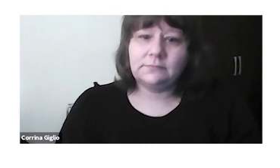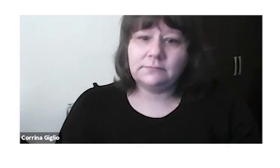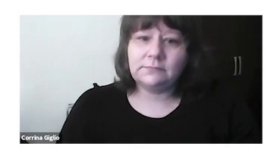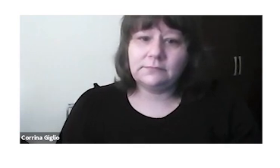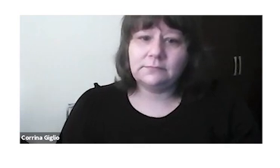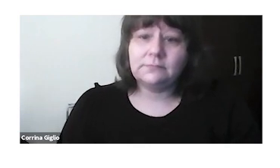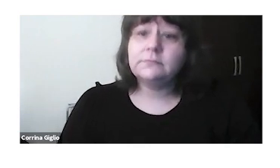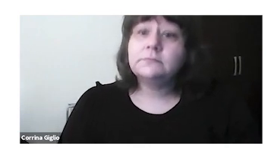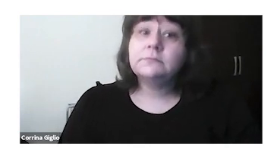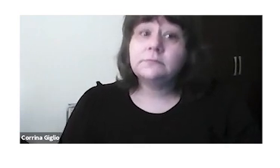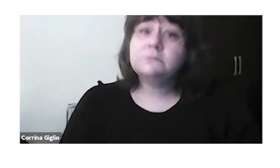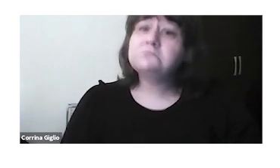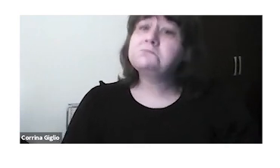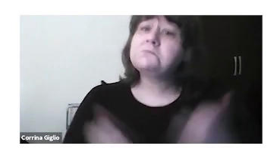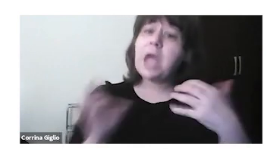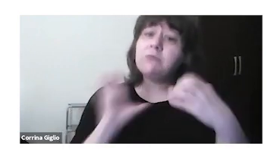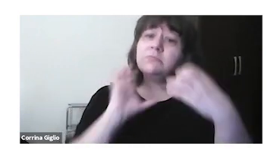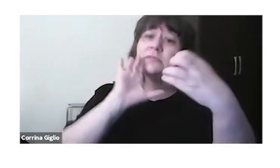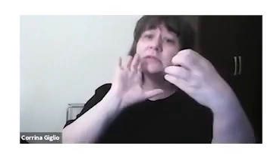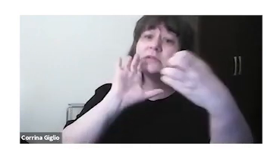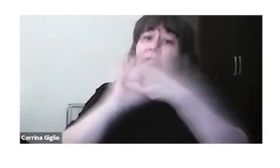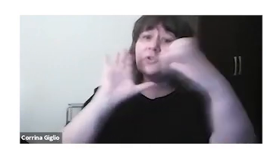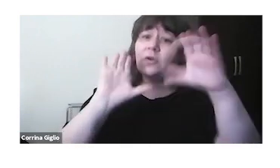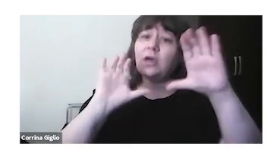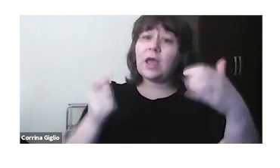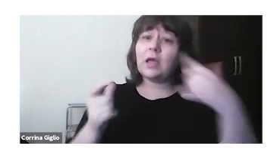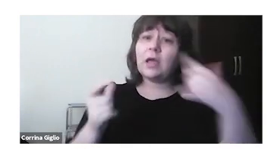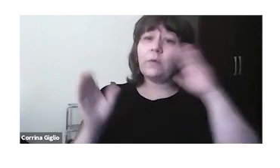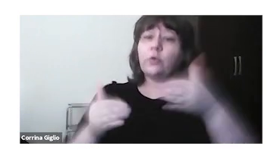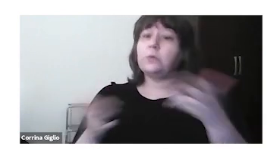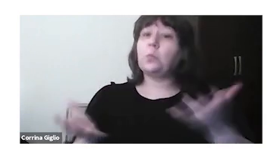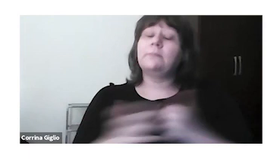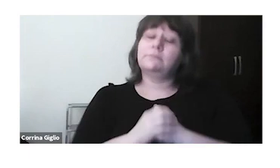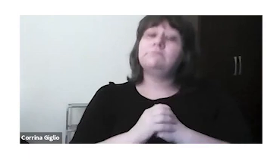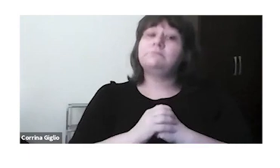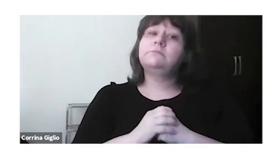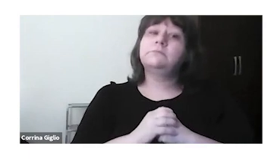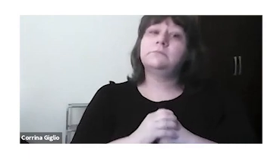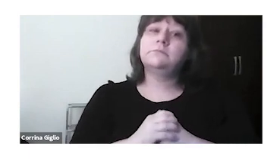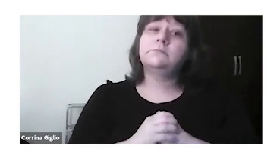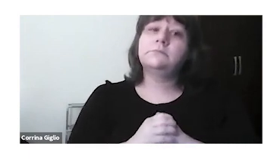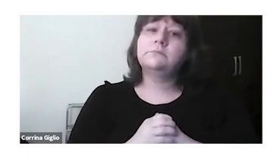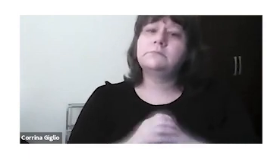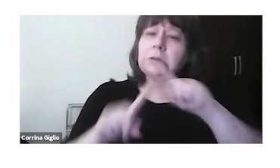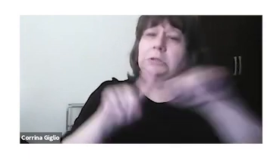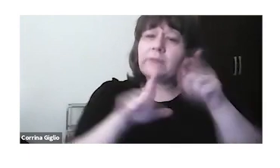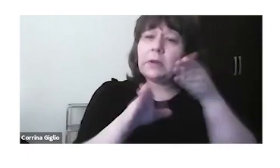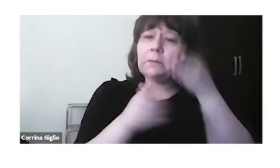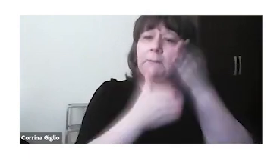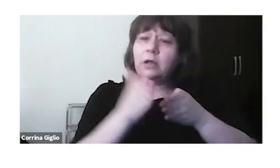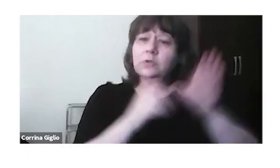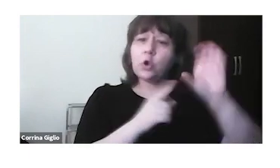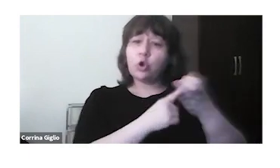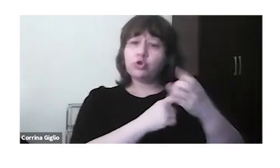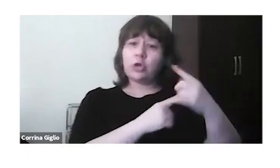Yeah, so in this section of our class, we want to focus on aspects of Black culture that